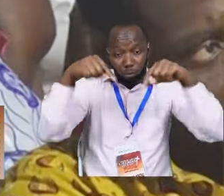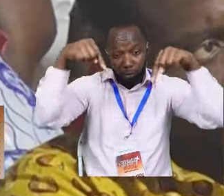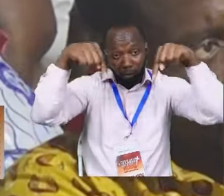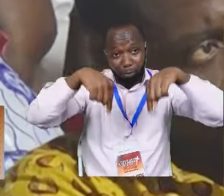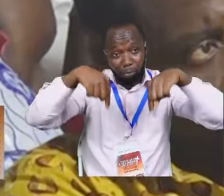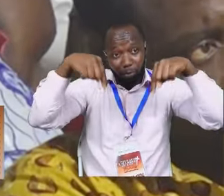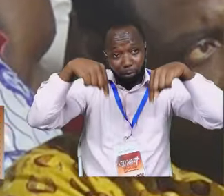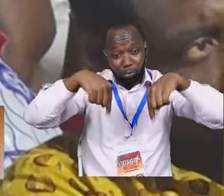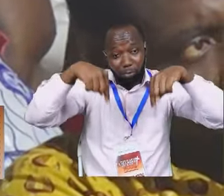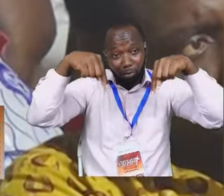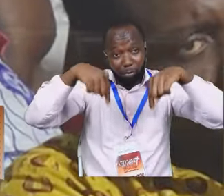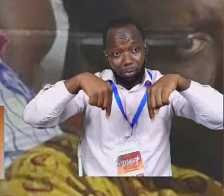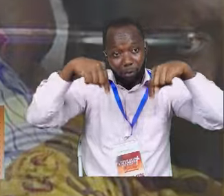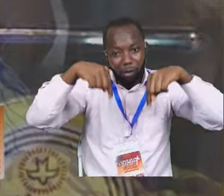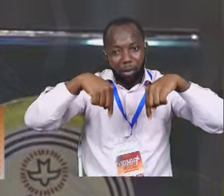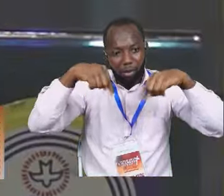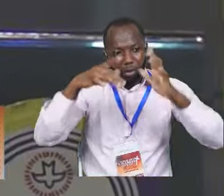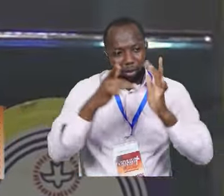today,